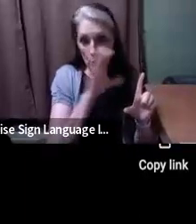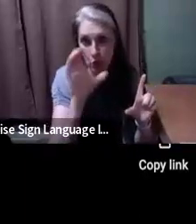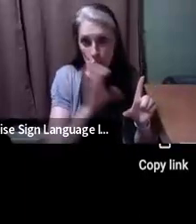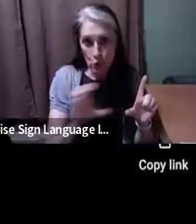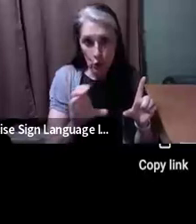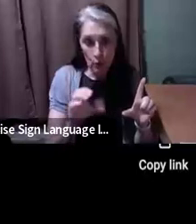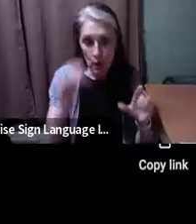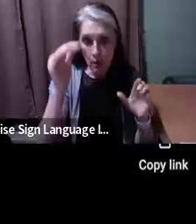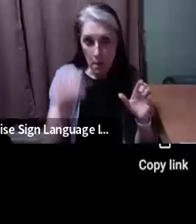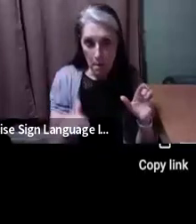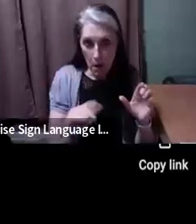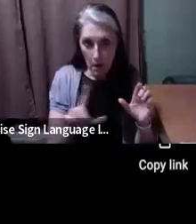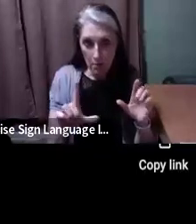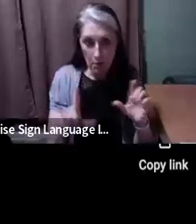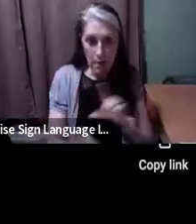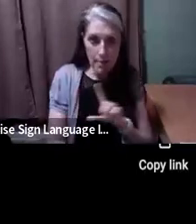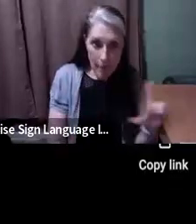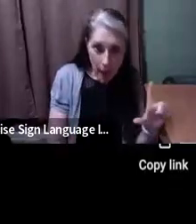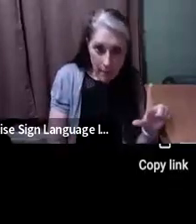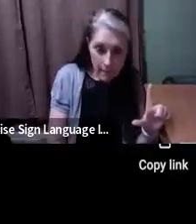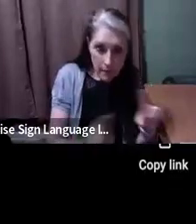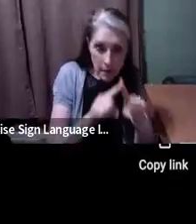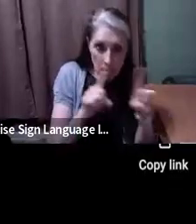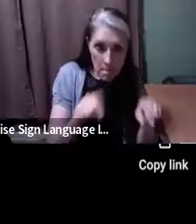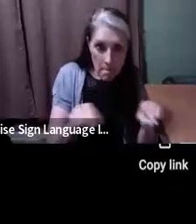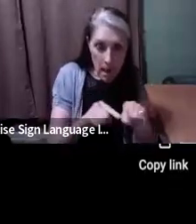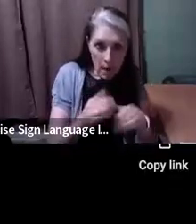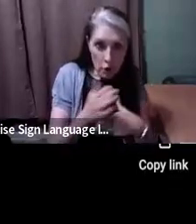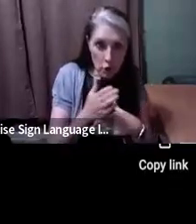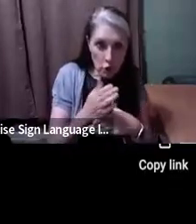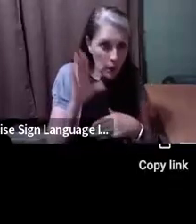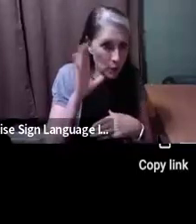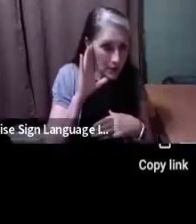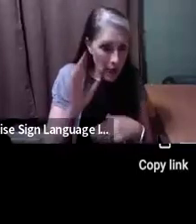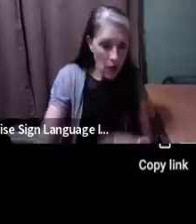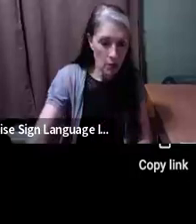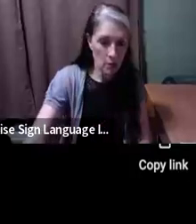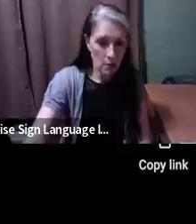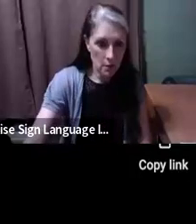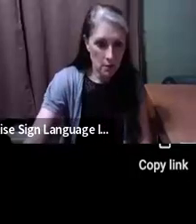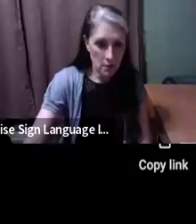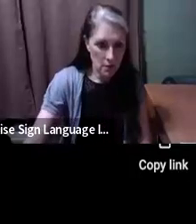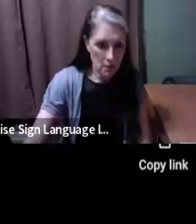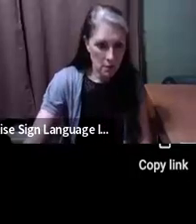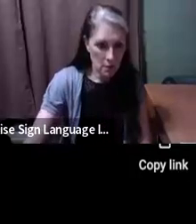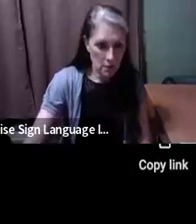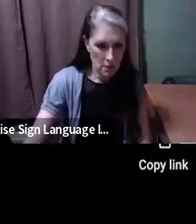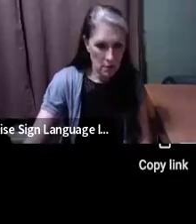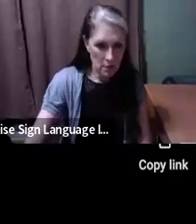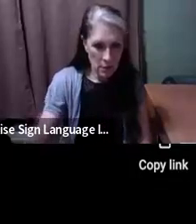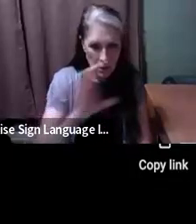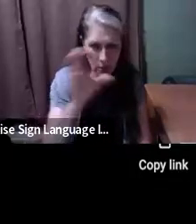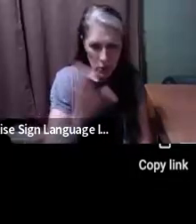bottom left, there's a little box that says share sound for the video. It's in the Zoom